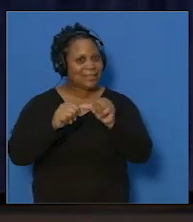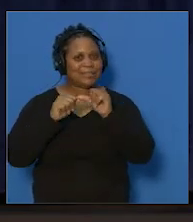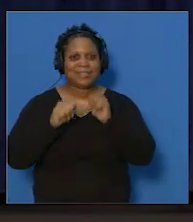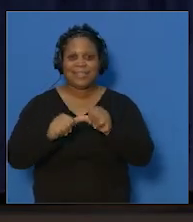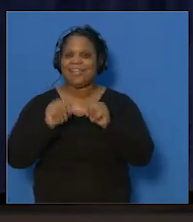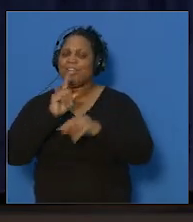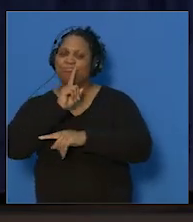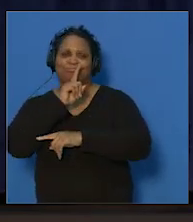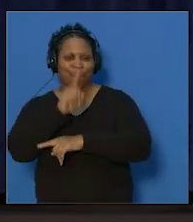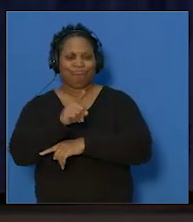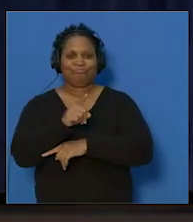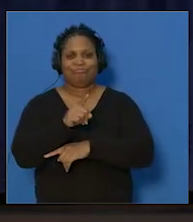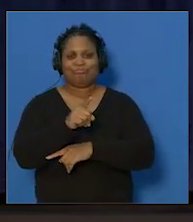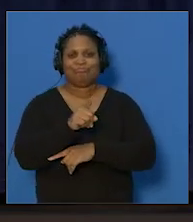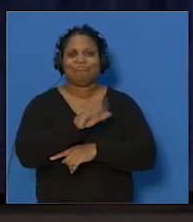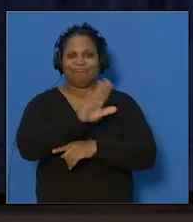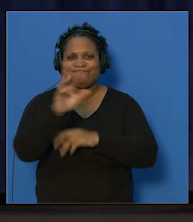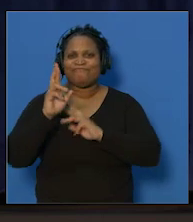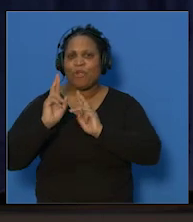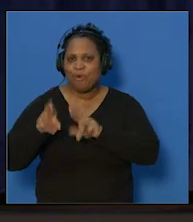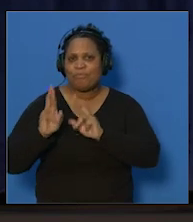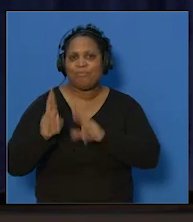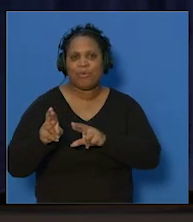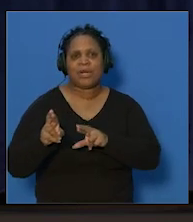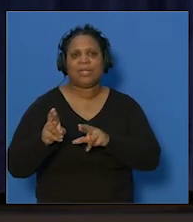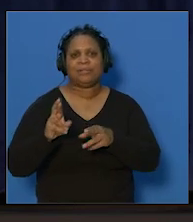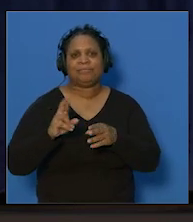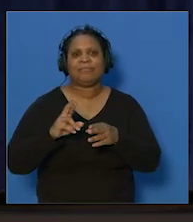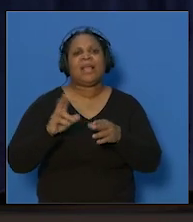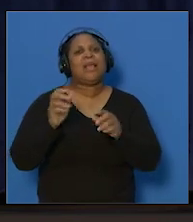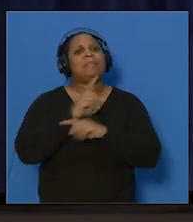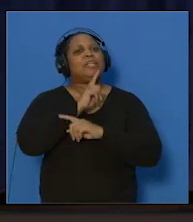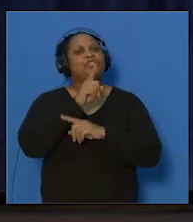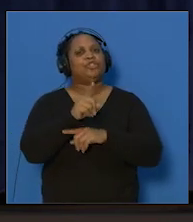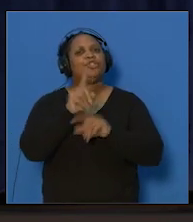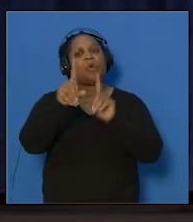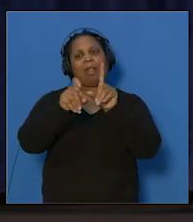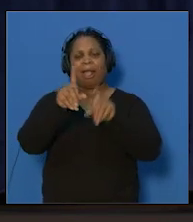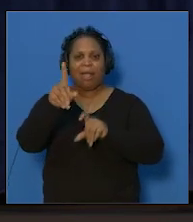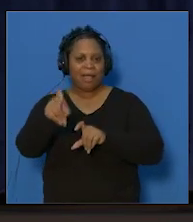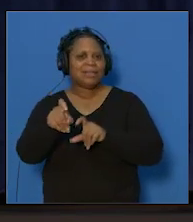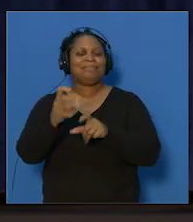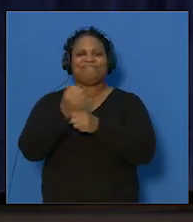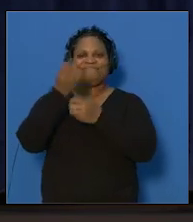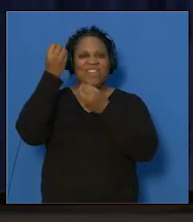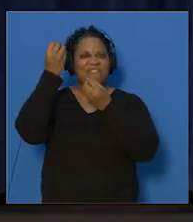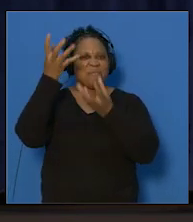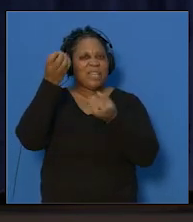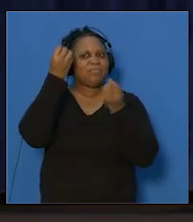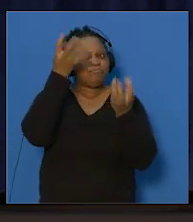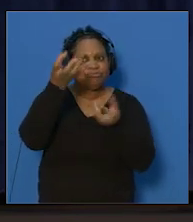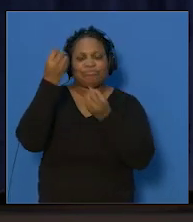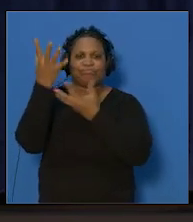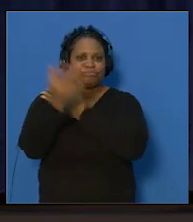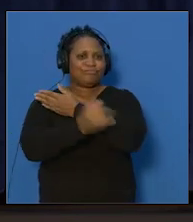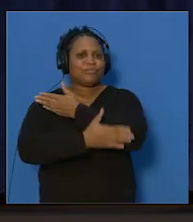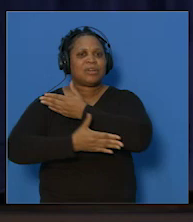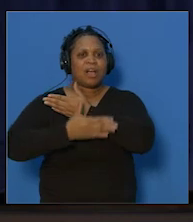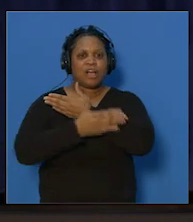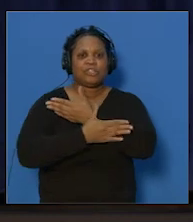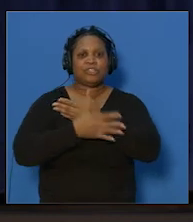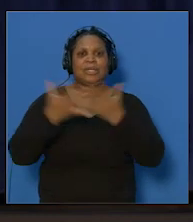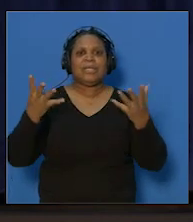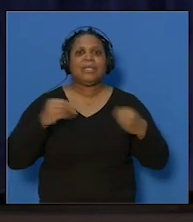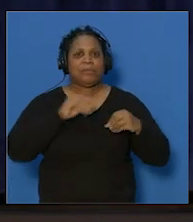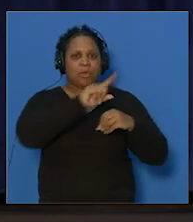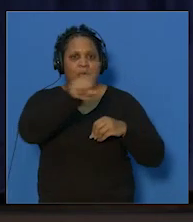sure they do their reporting and continue to ask the questions and probe us as we get our information to the country. I ask that all of you to